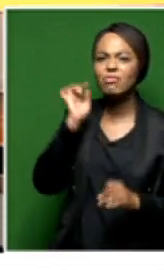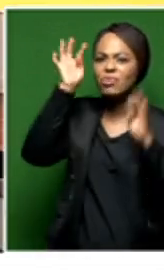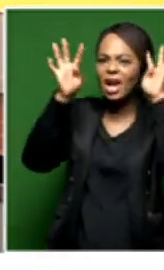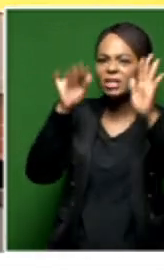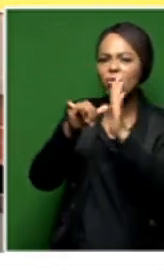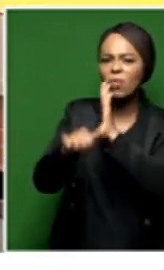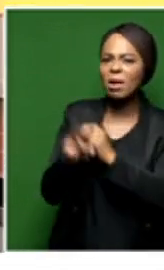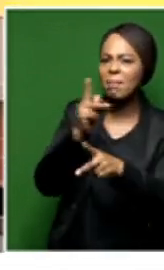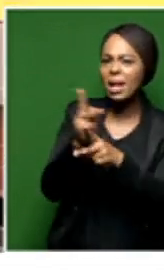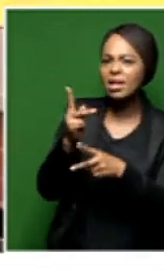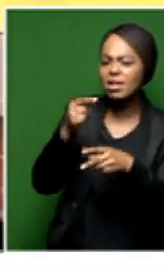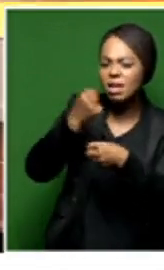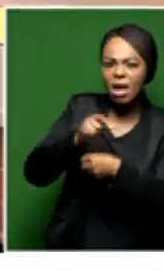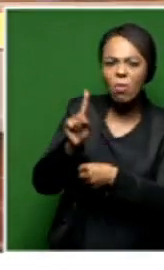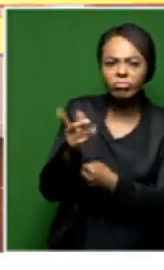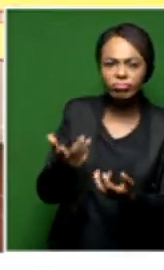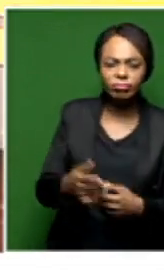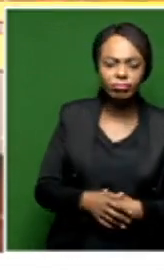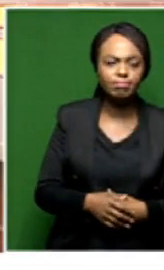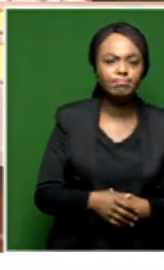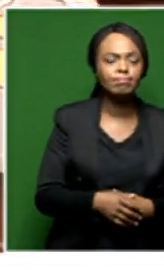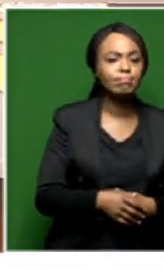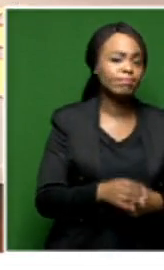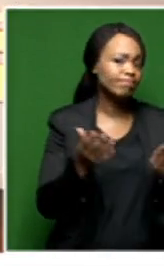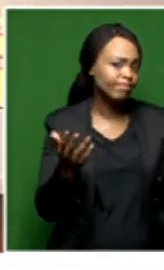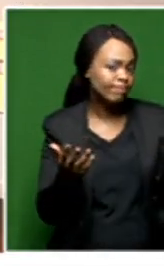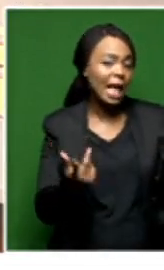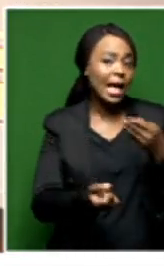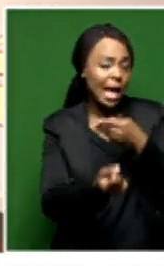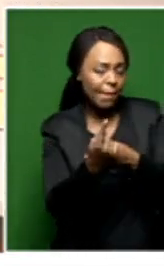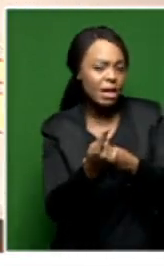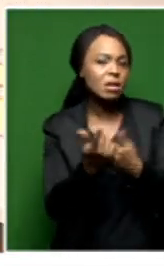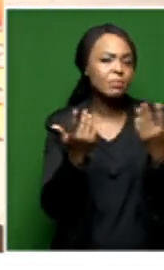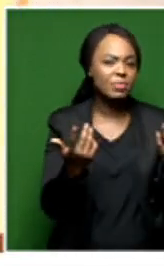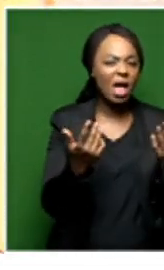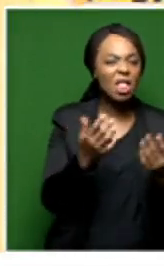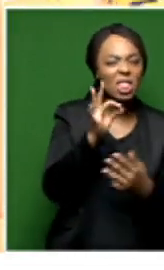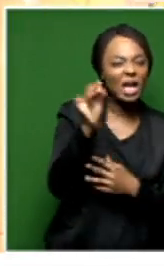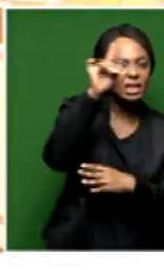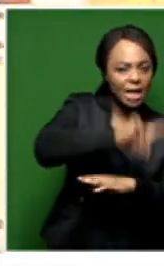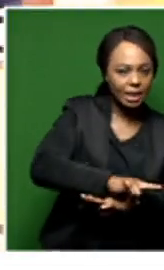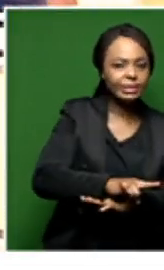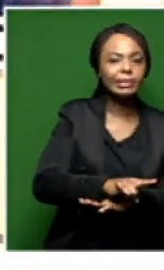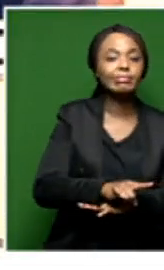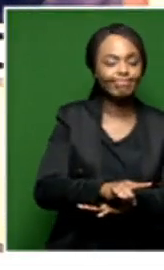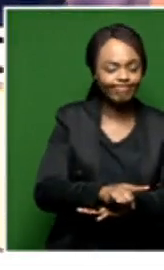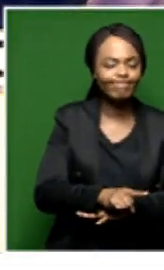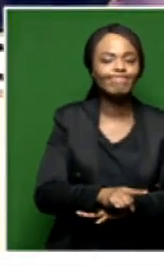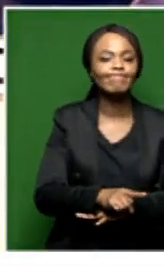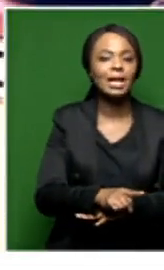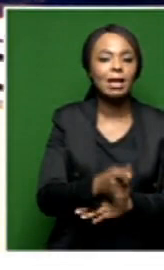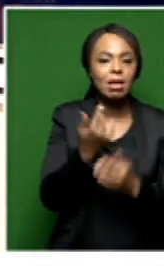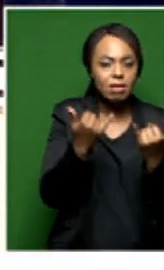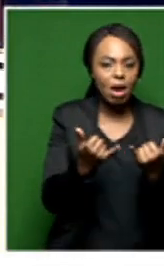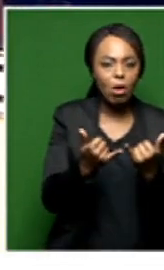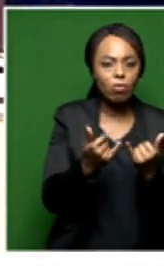Week. What do you have planned this year? So it's happening over three days primarily, and we're